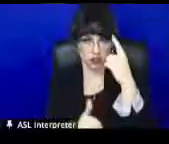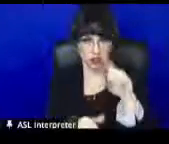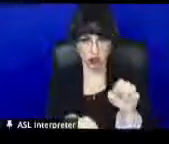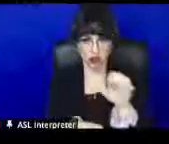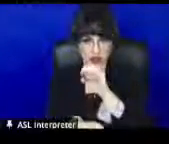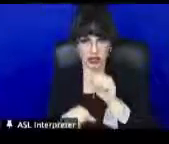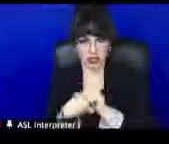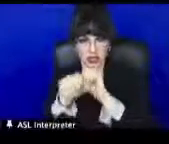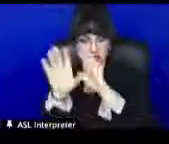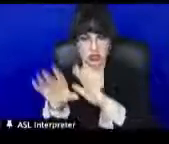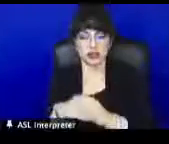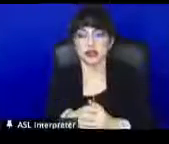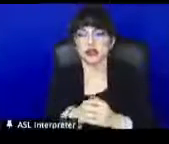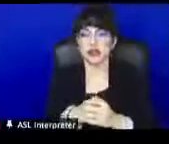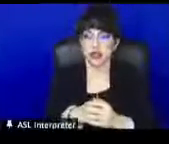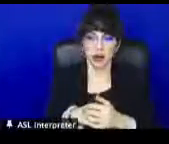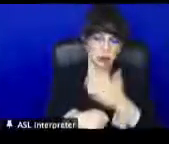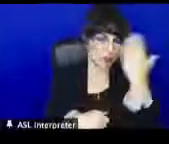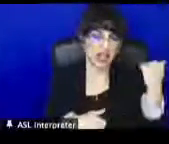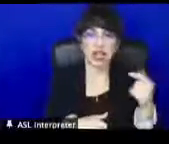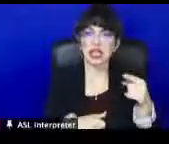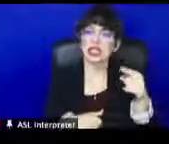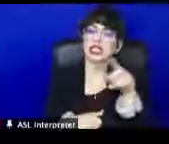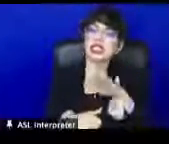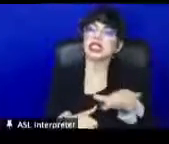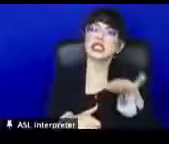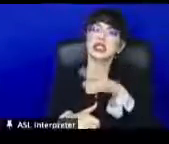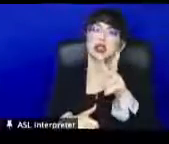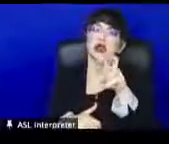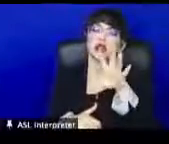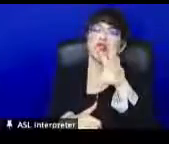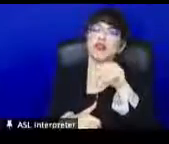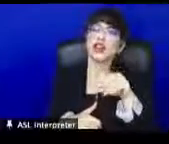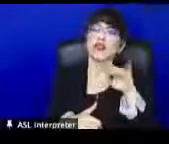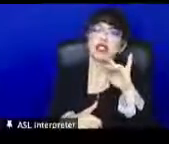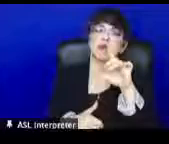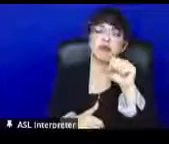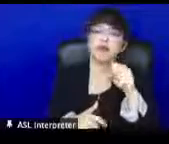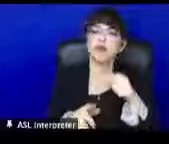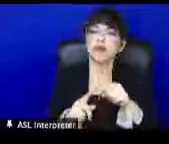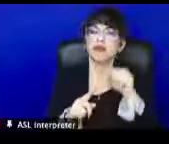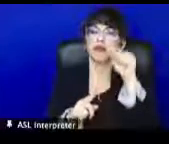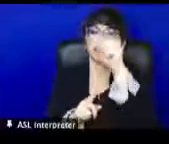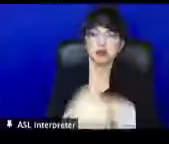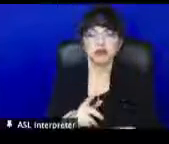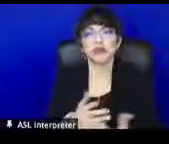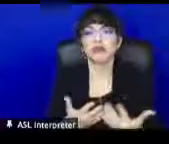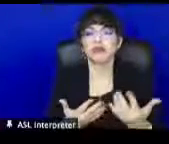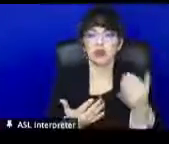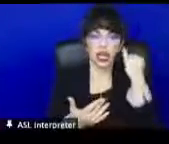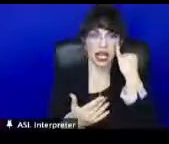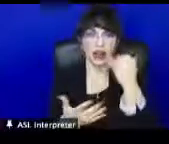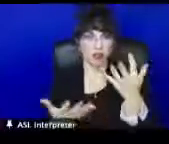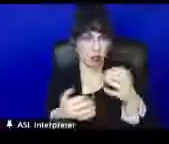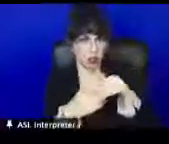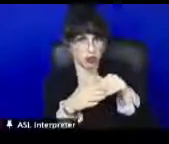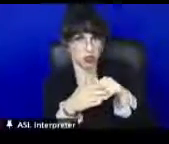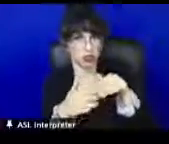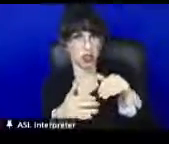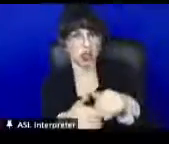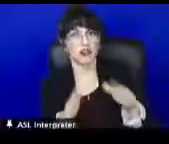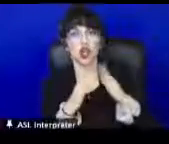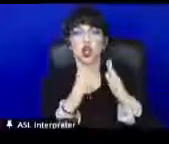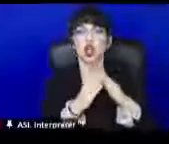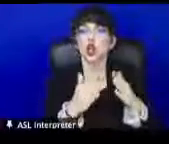the Sierra Nevada for a span of about 250 miles. When residents of Inyo and Mono counties need to access urban amenities such as the